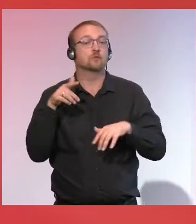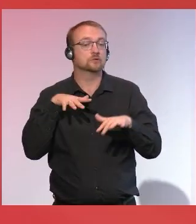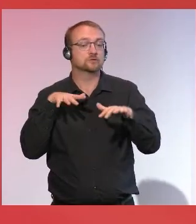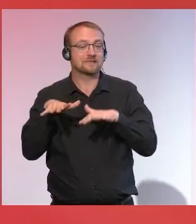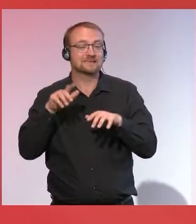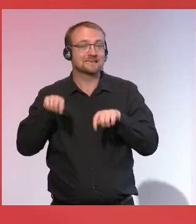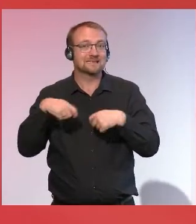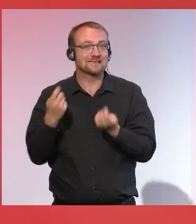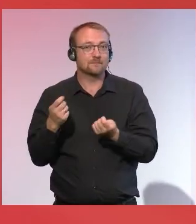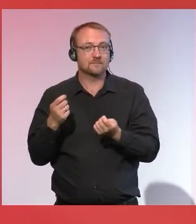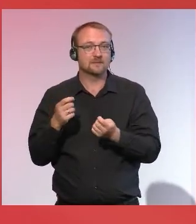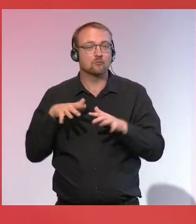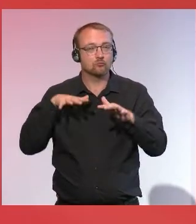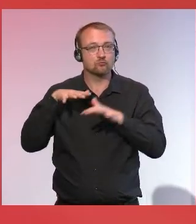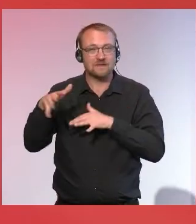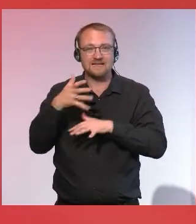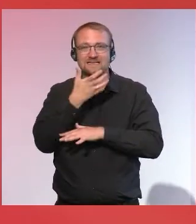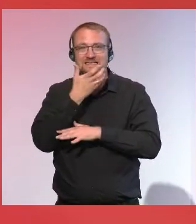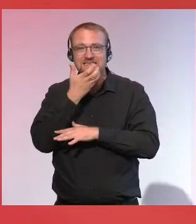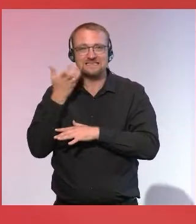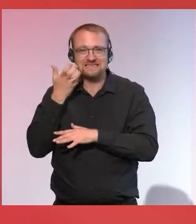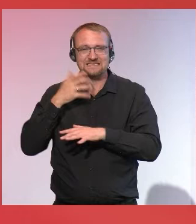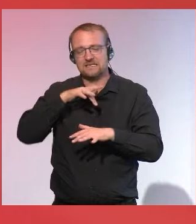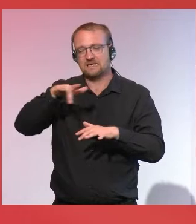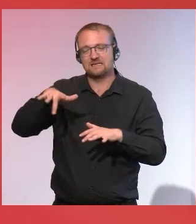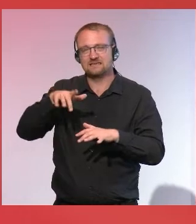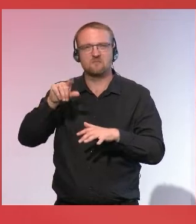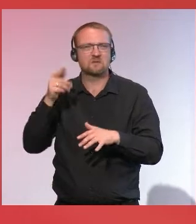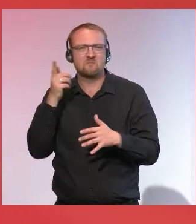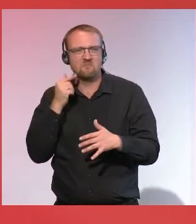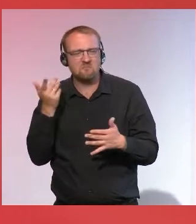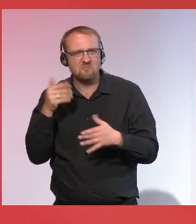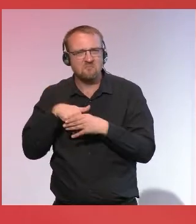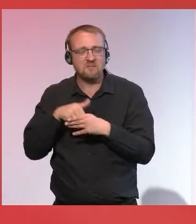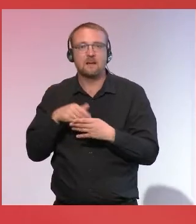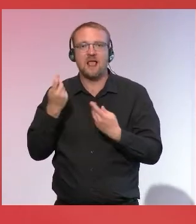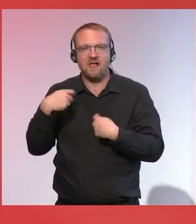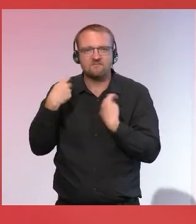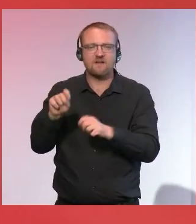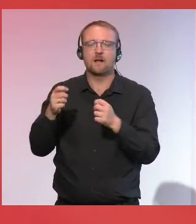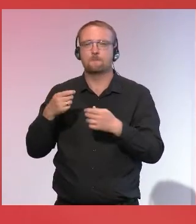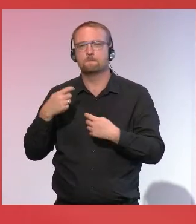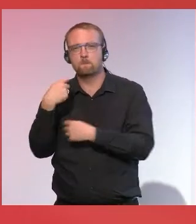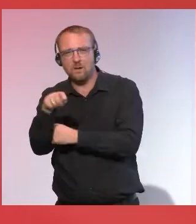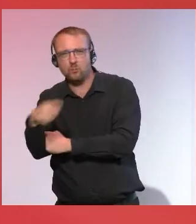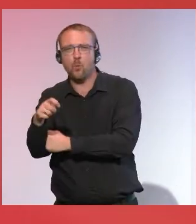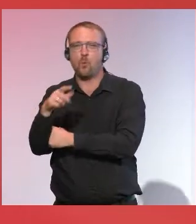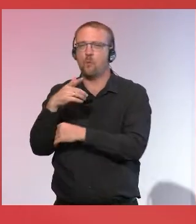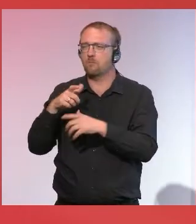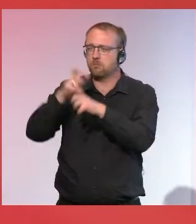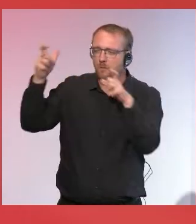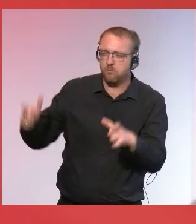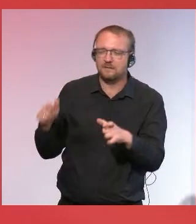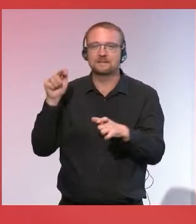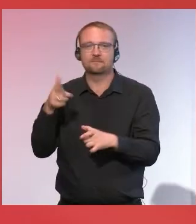urban environment mainly has a lot of concrete buildings, and it absorbs heat and it retains, it keeps that